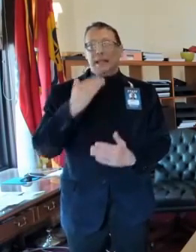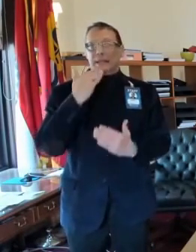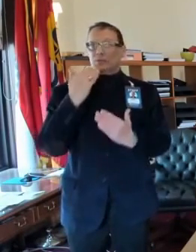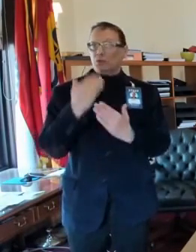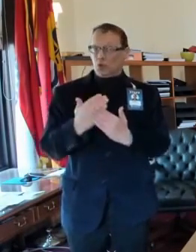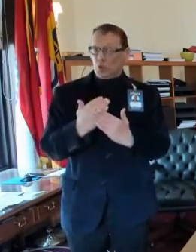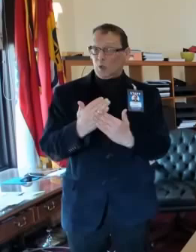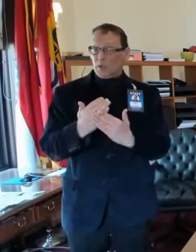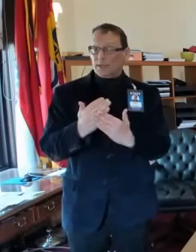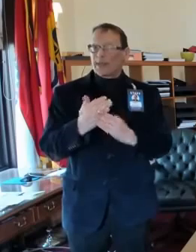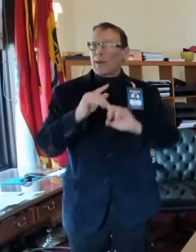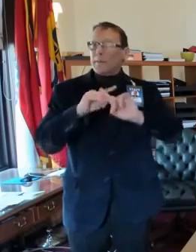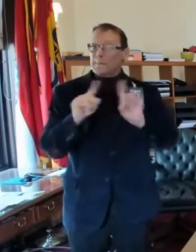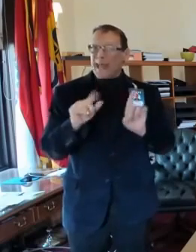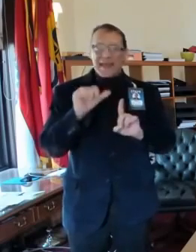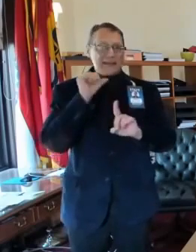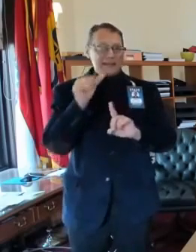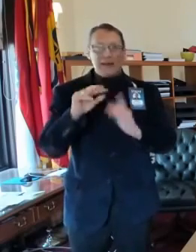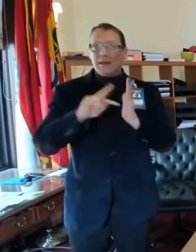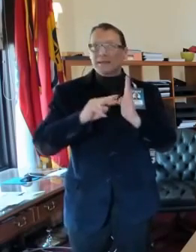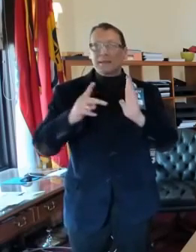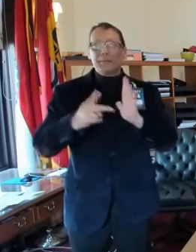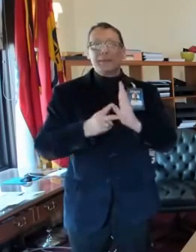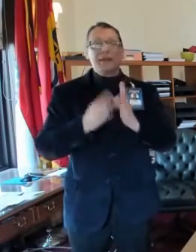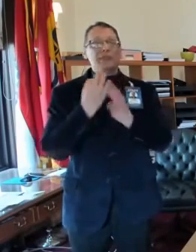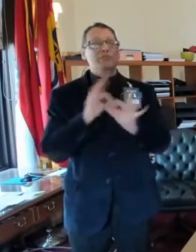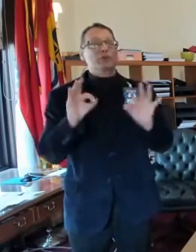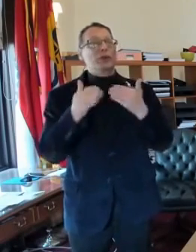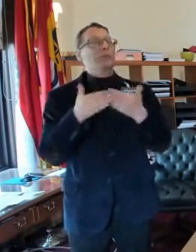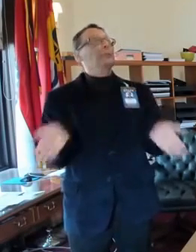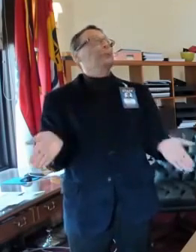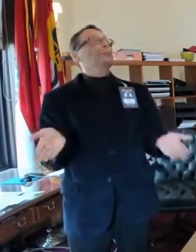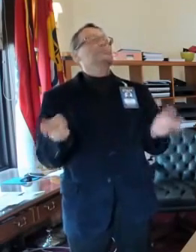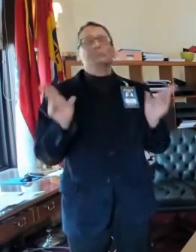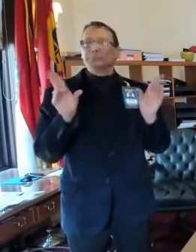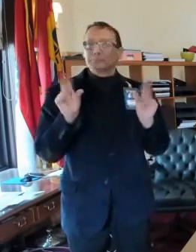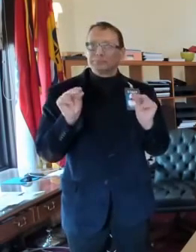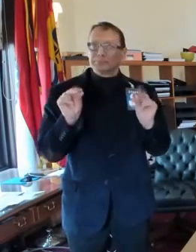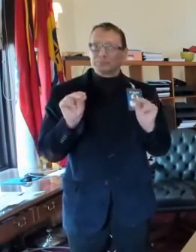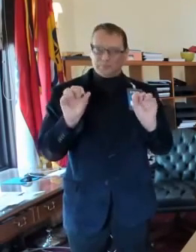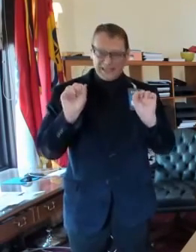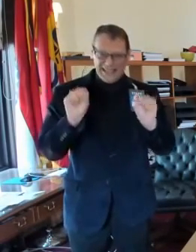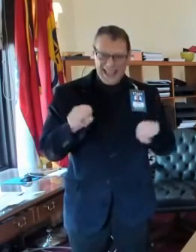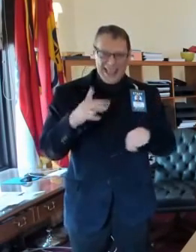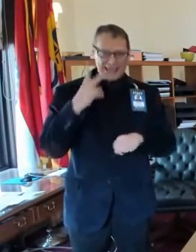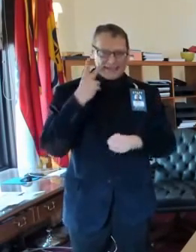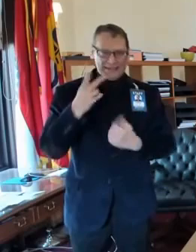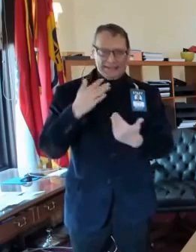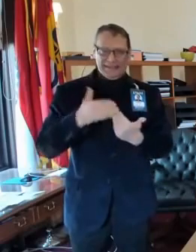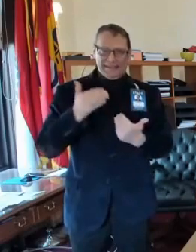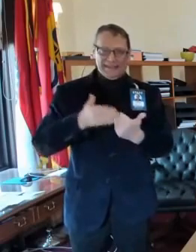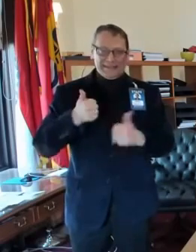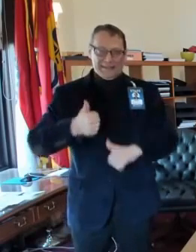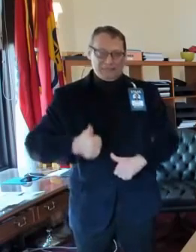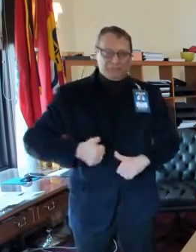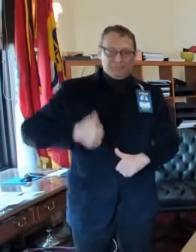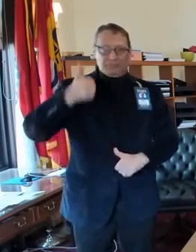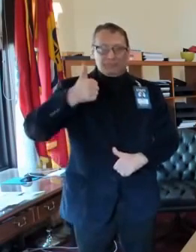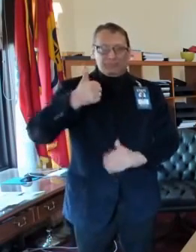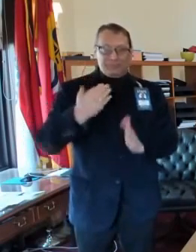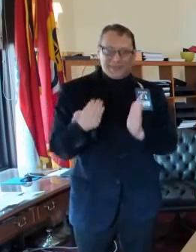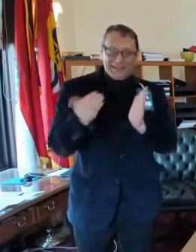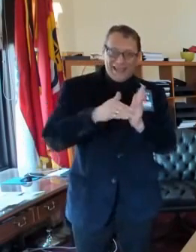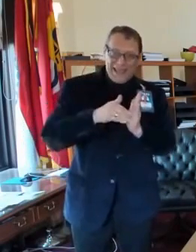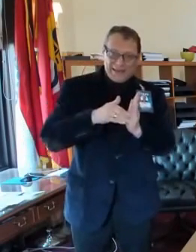the time to let your guard down, though, because we've seen in the past how quickly that can turn around. So just keep doing what you're